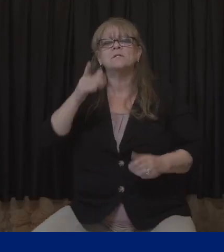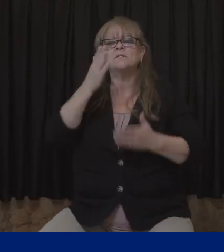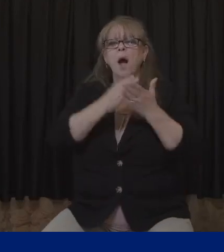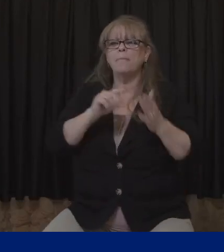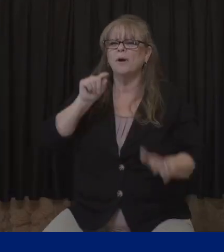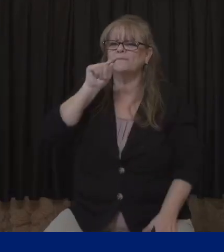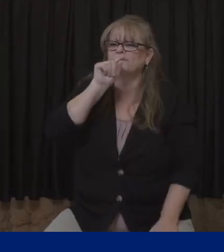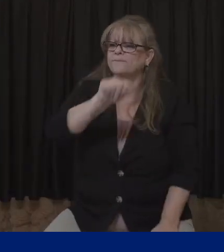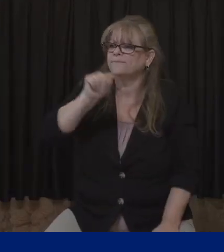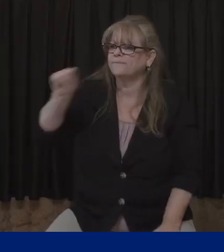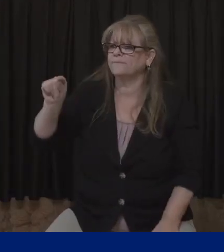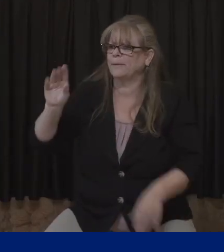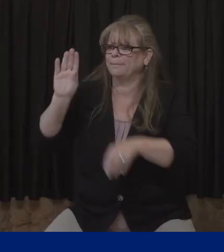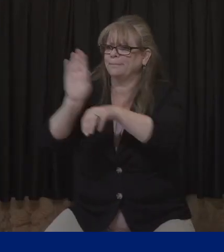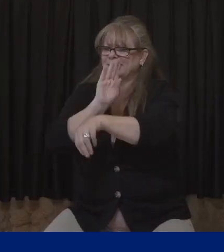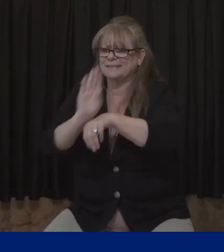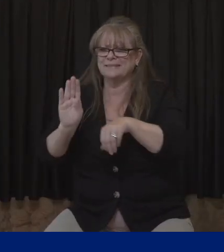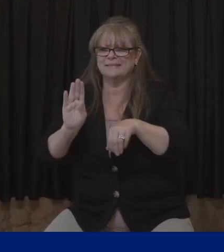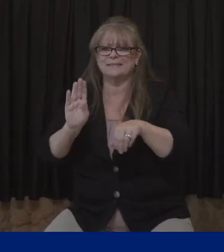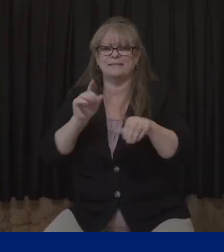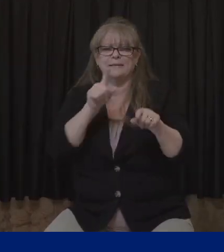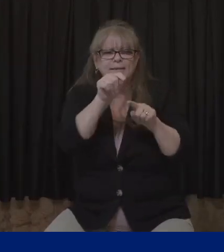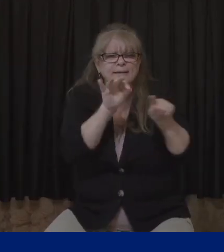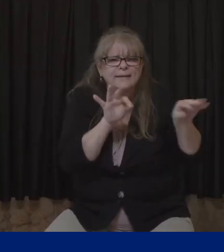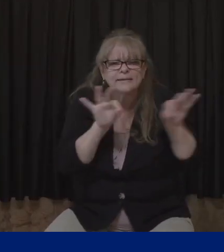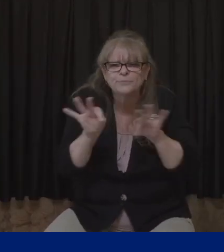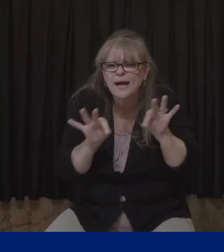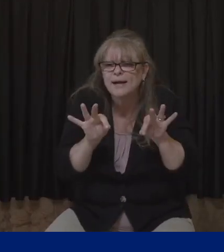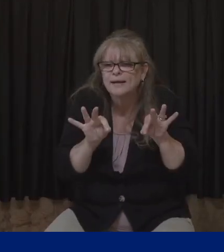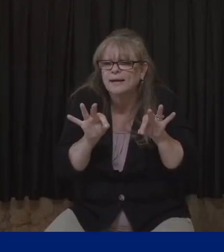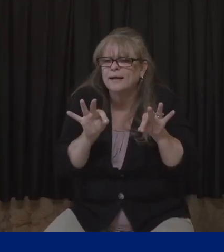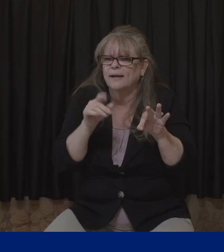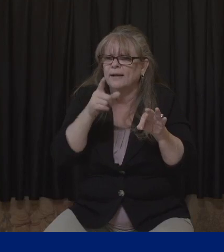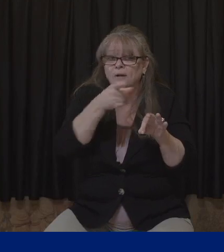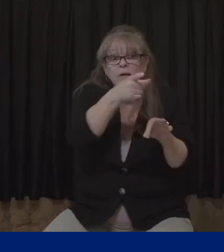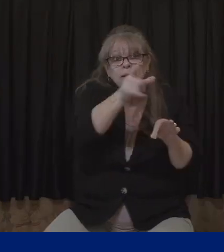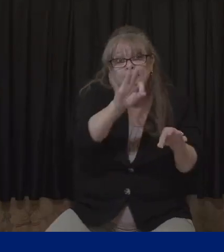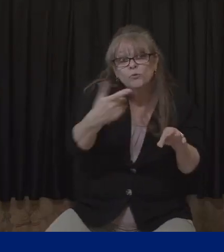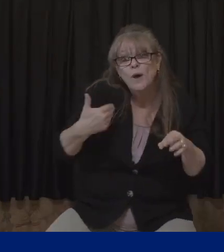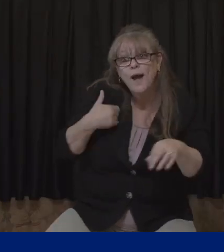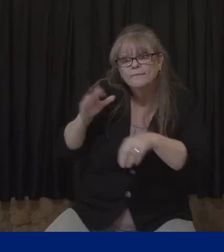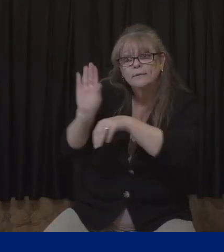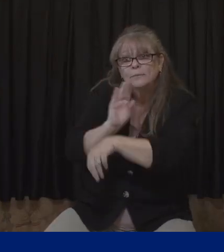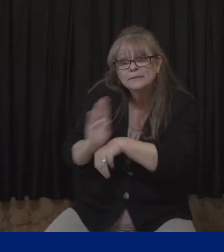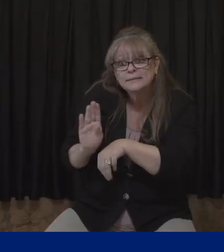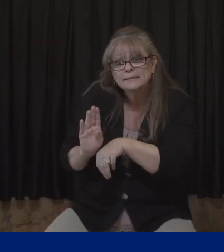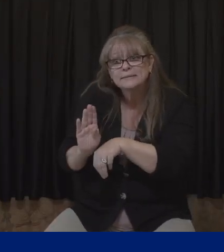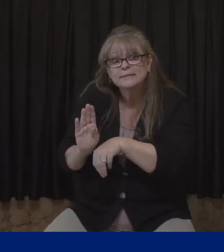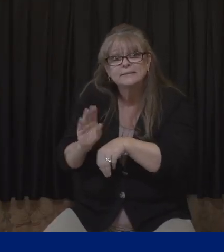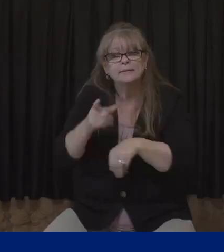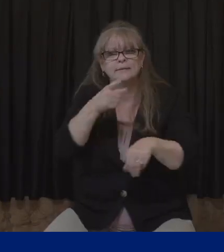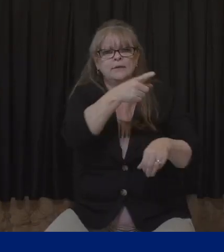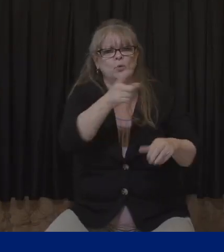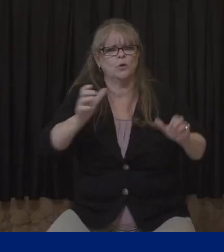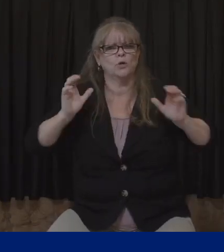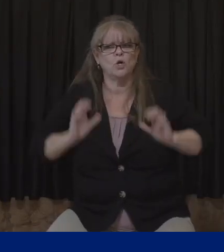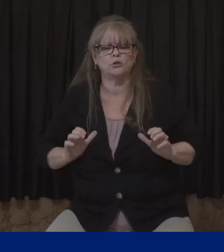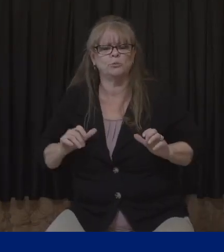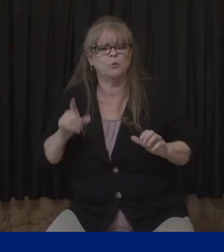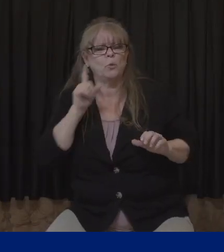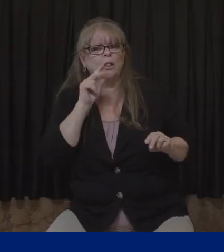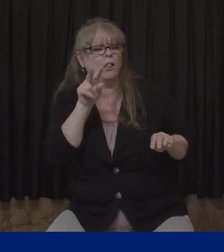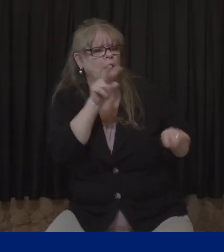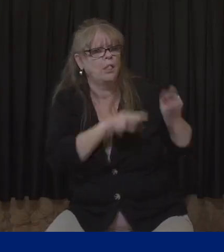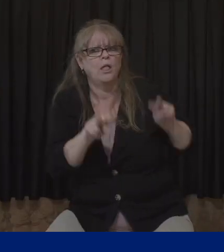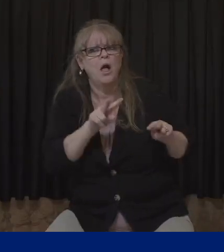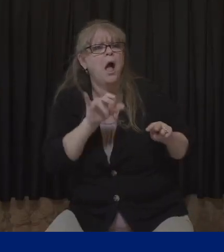so there might be some store owners watching this too, but most of you are potential customers, just so you know what your stores should be doing and what they need to be doing when they